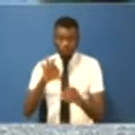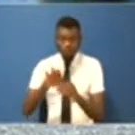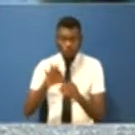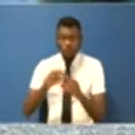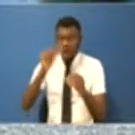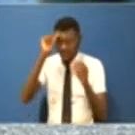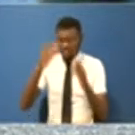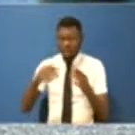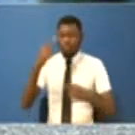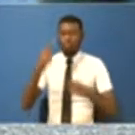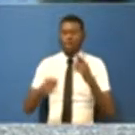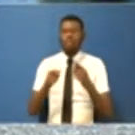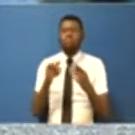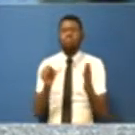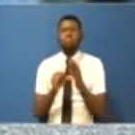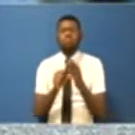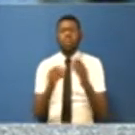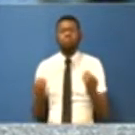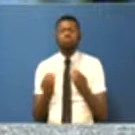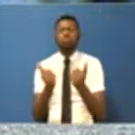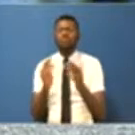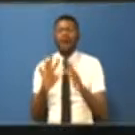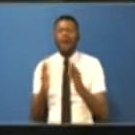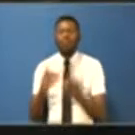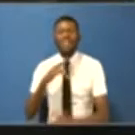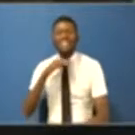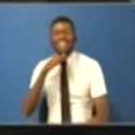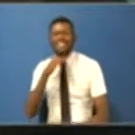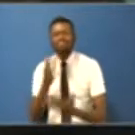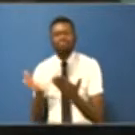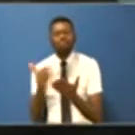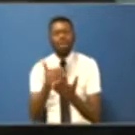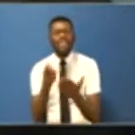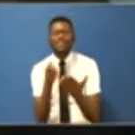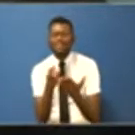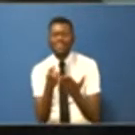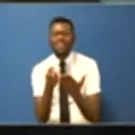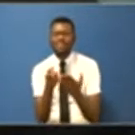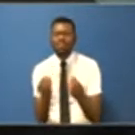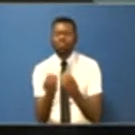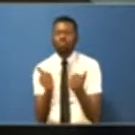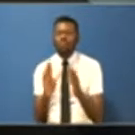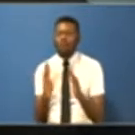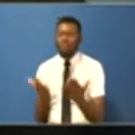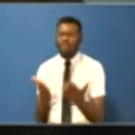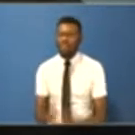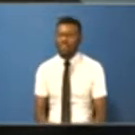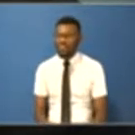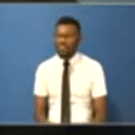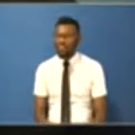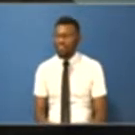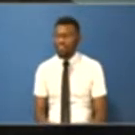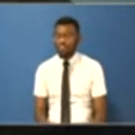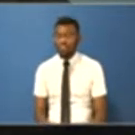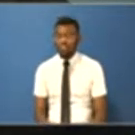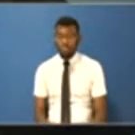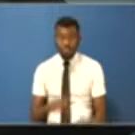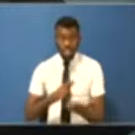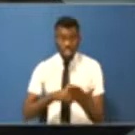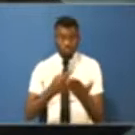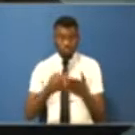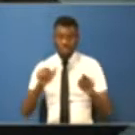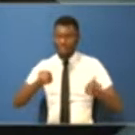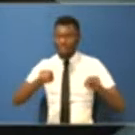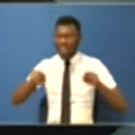to fix this problem okay um so this makes mostly comes to how are we managing resources so